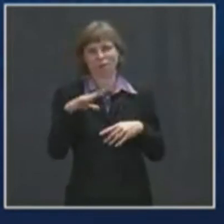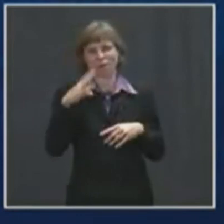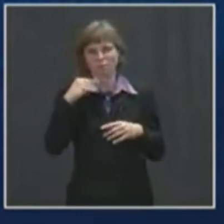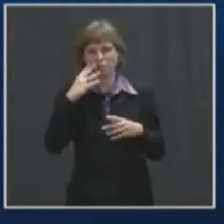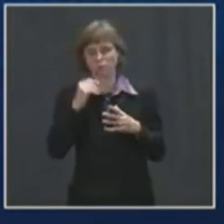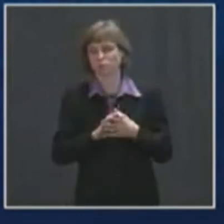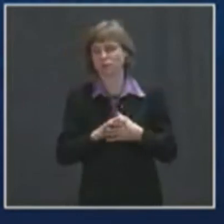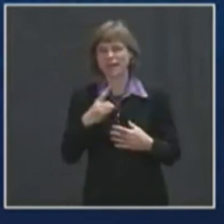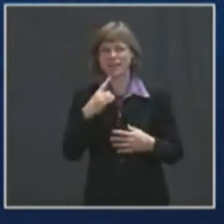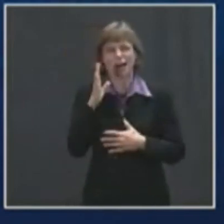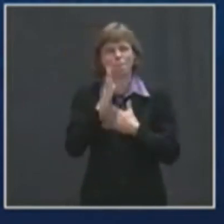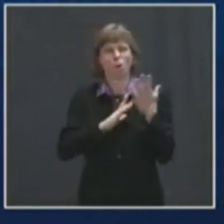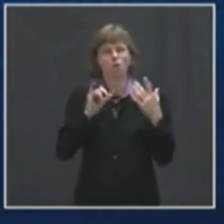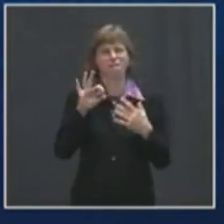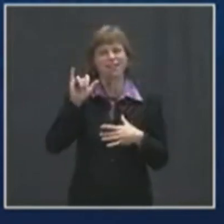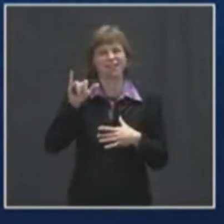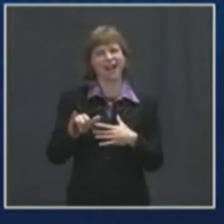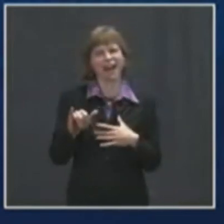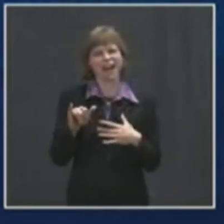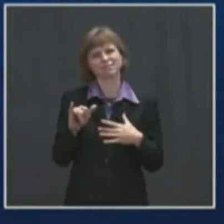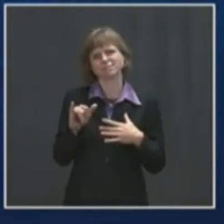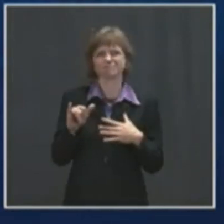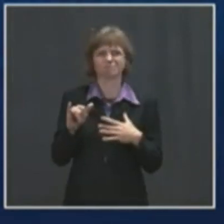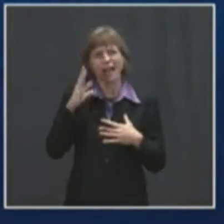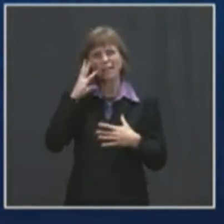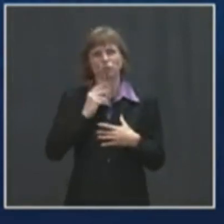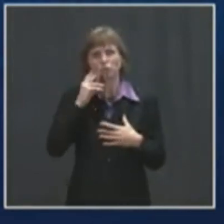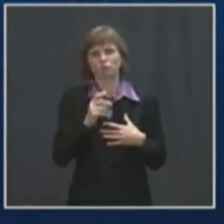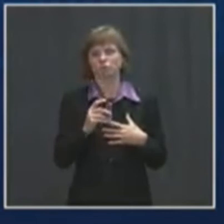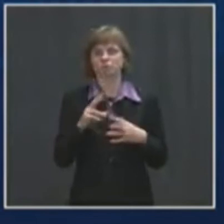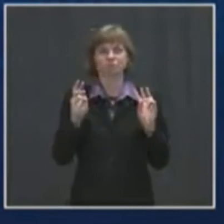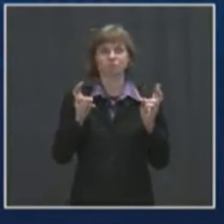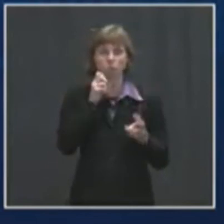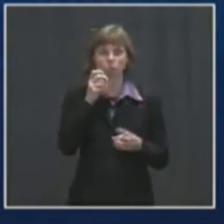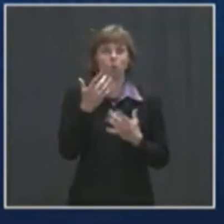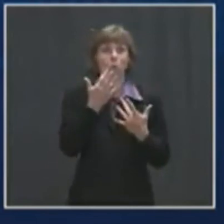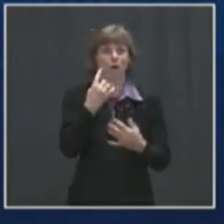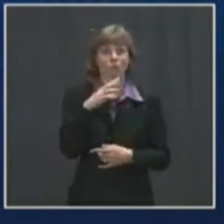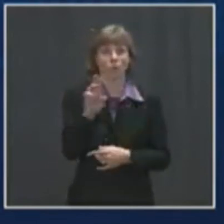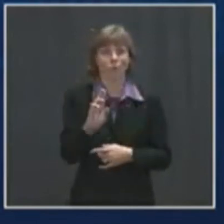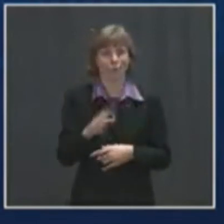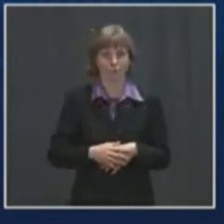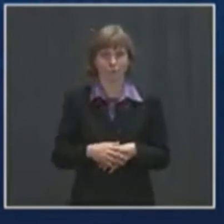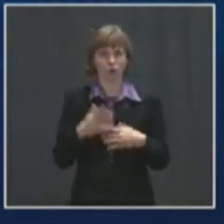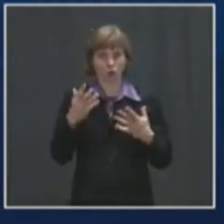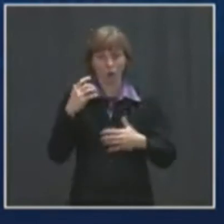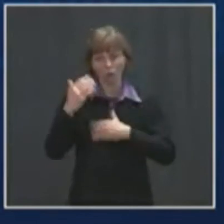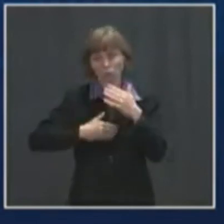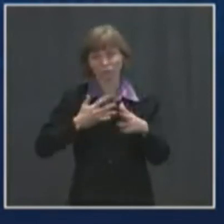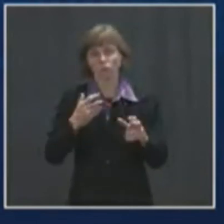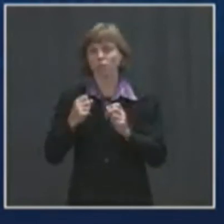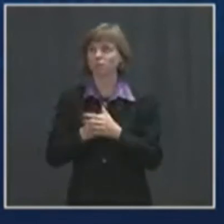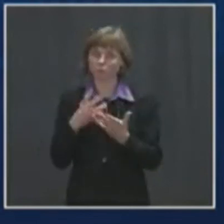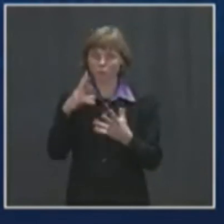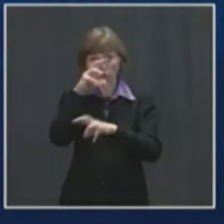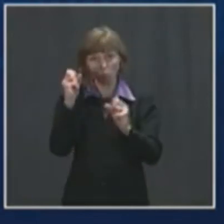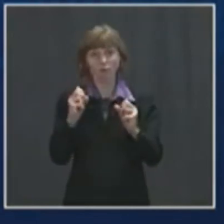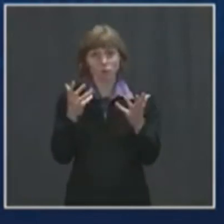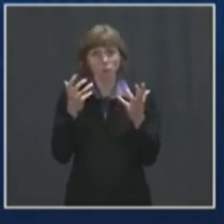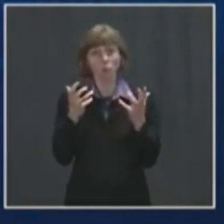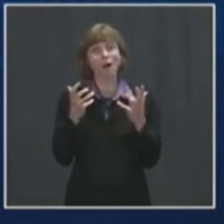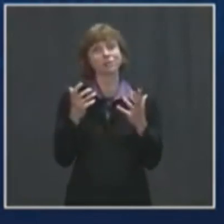wait for Republicans forever. It seems like you want to move quickly. The president wants to move quickly, as he talked about back